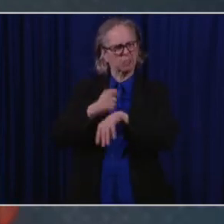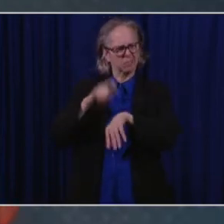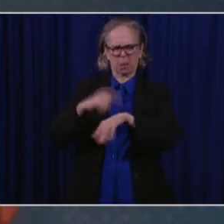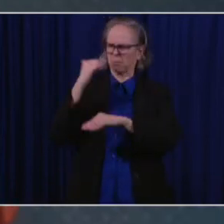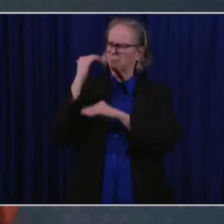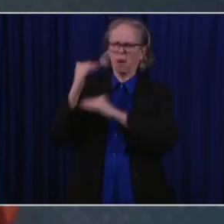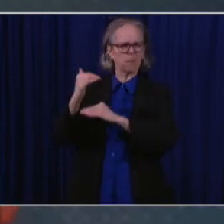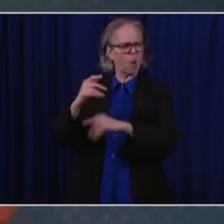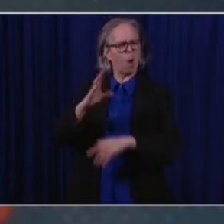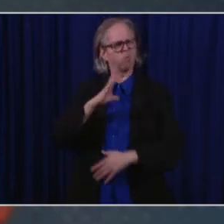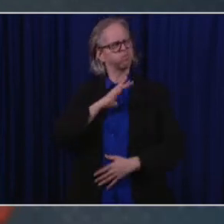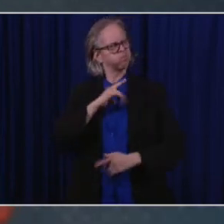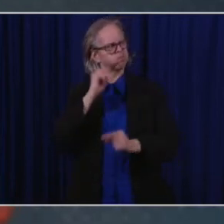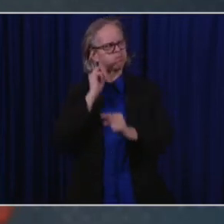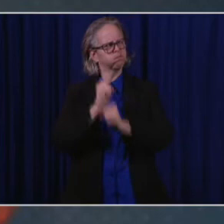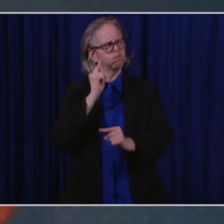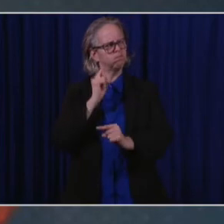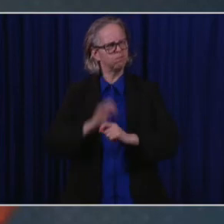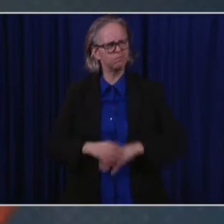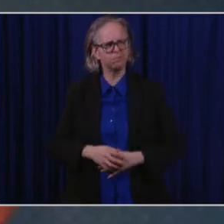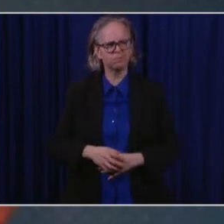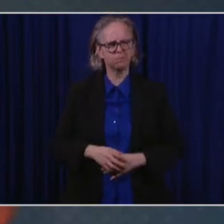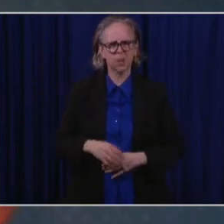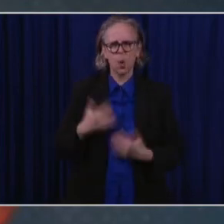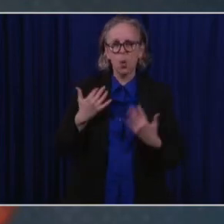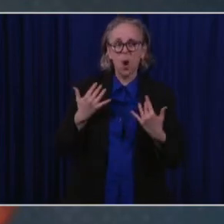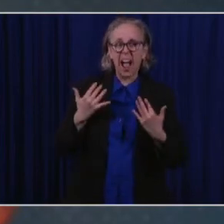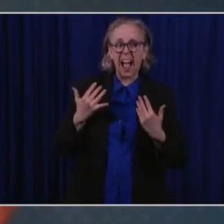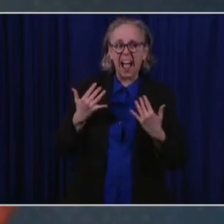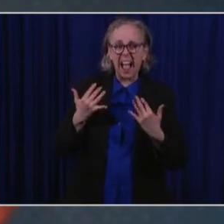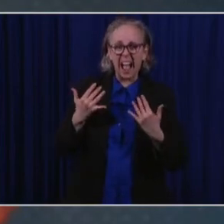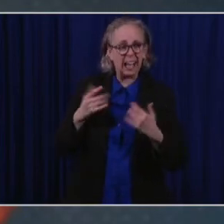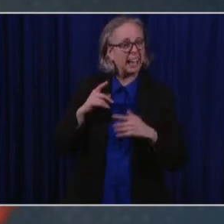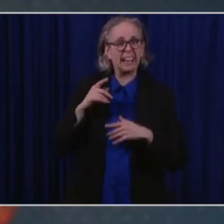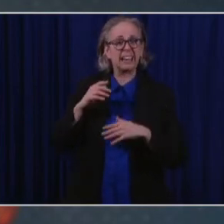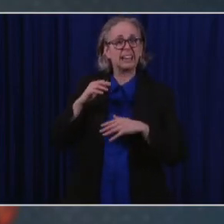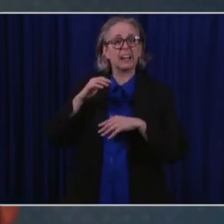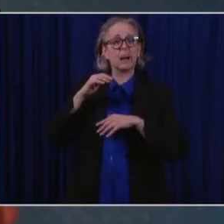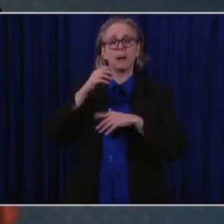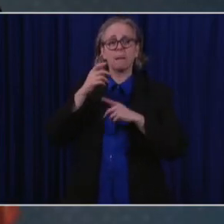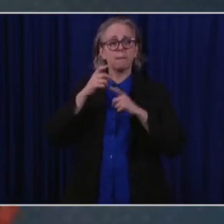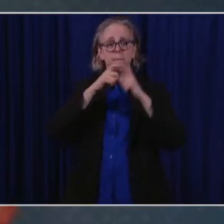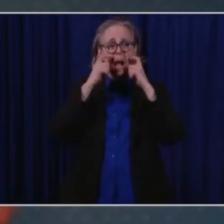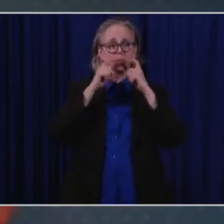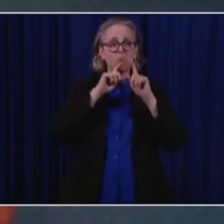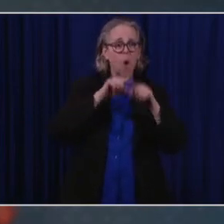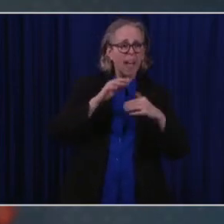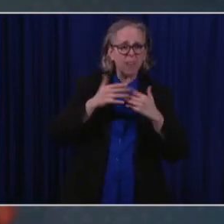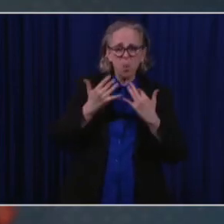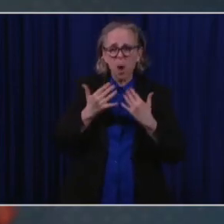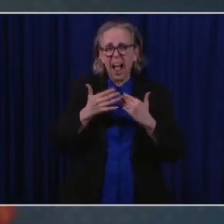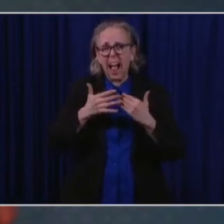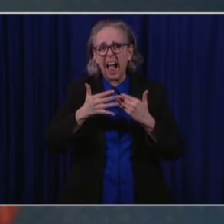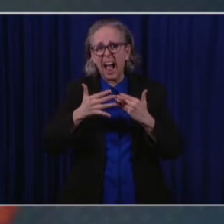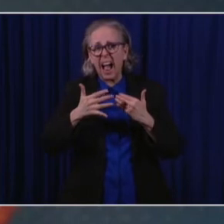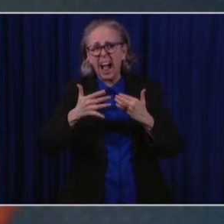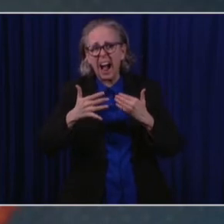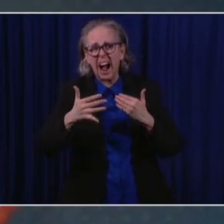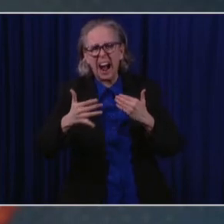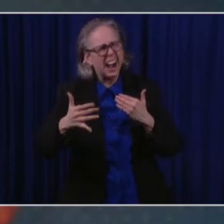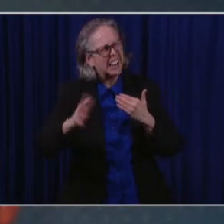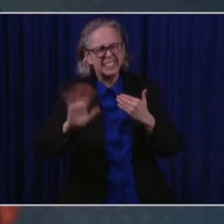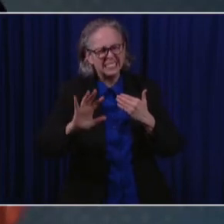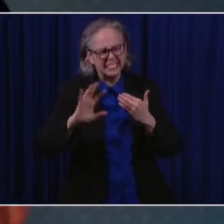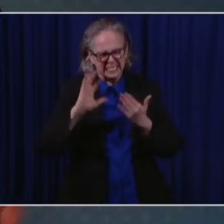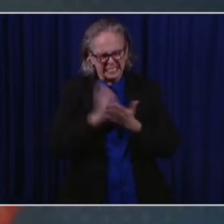what each single intervention does. We need to bring this under control within the next 3 to 4 weeks if it's going to be